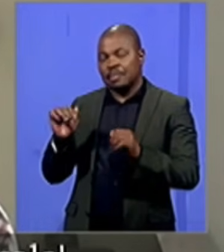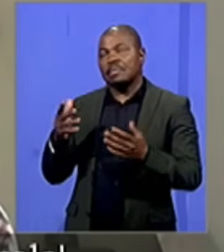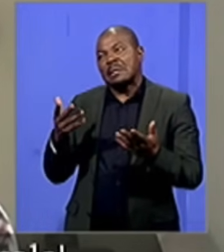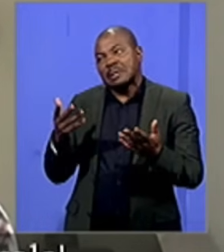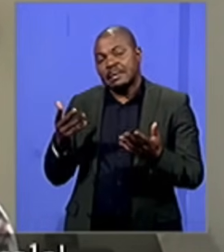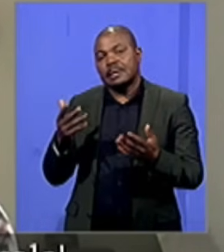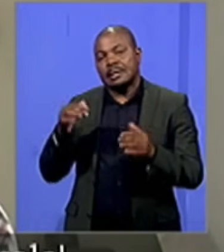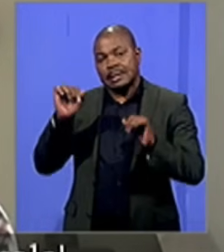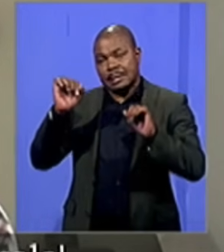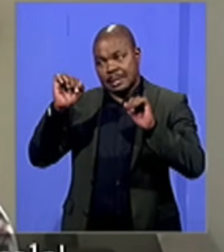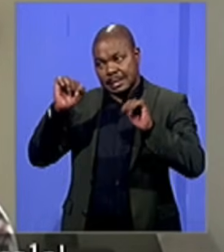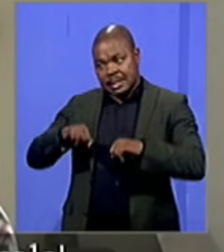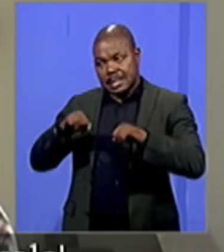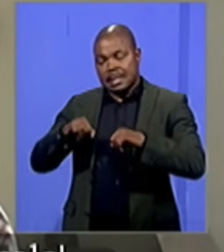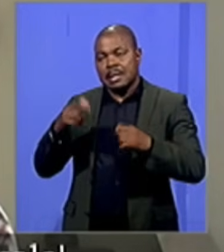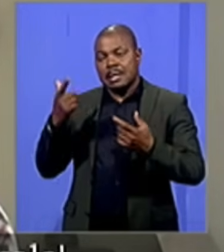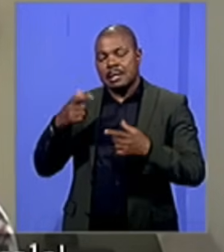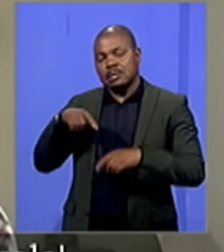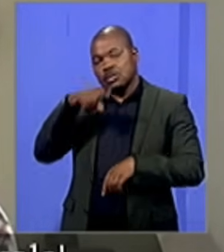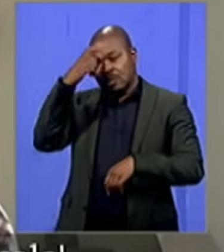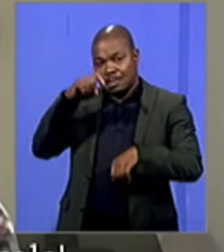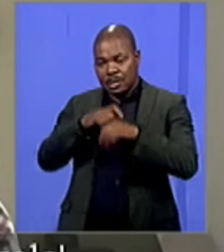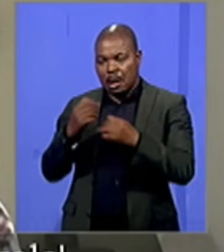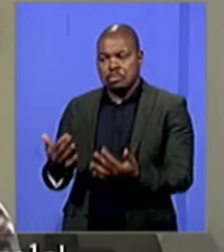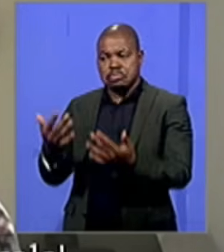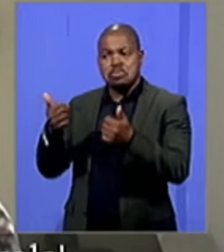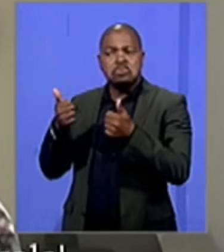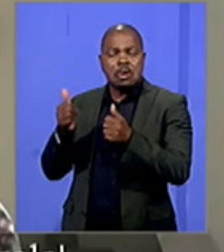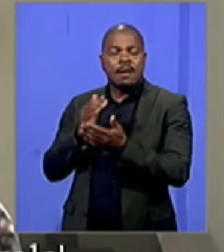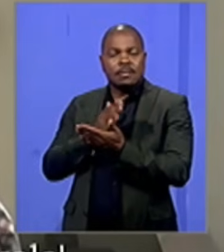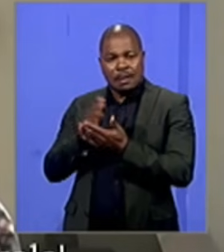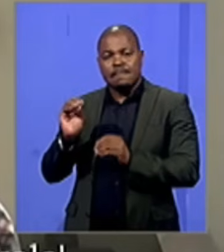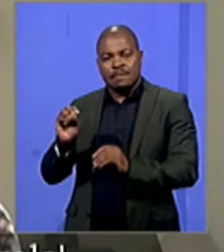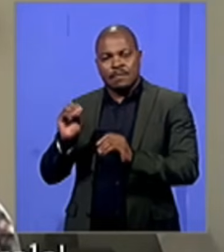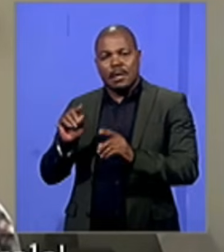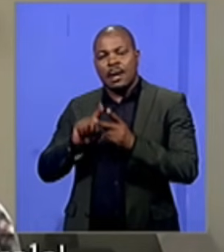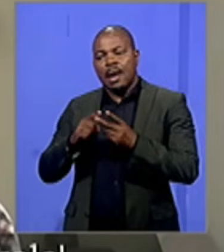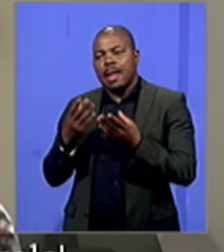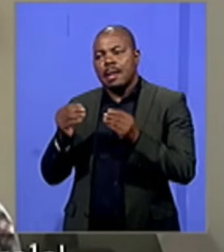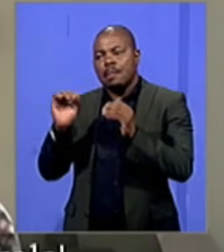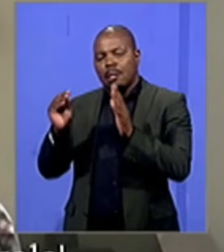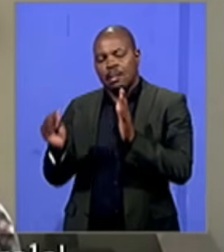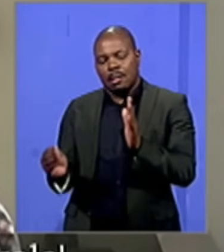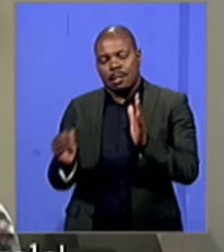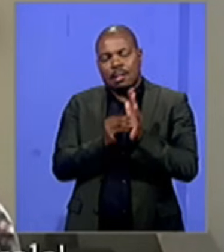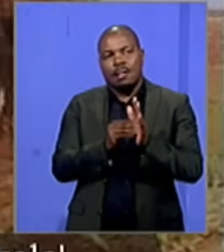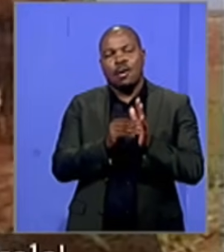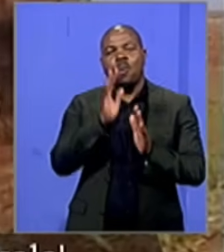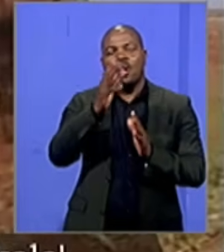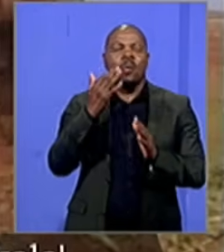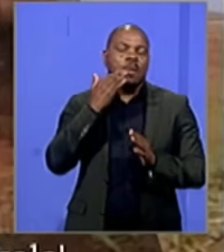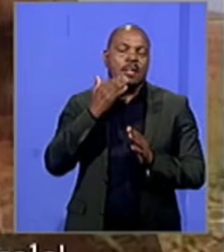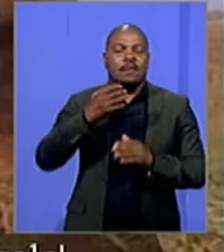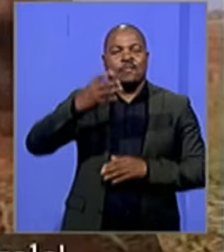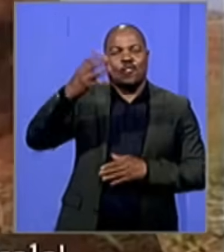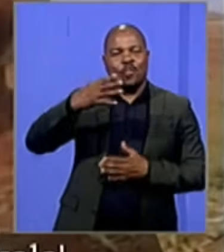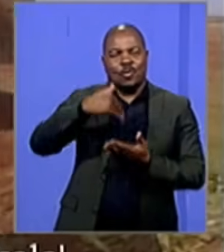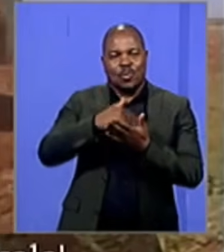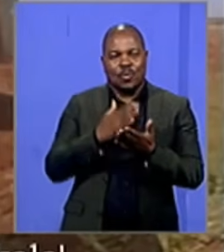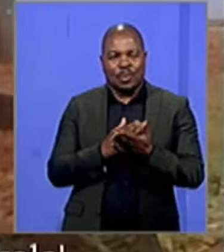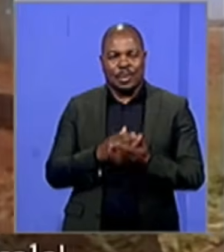a very good summer grain crop, some of those numbers will only be reflected in the fourth quarter. Ba bangwe ba re go